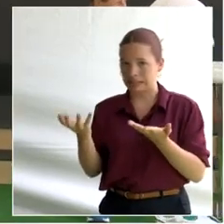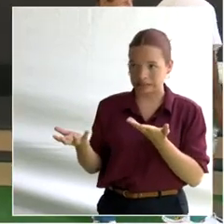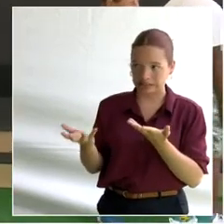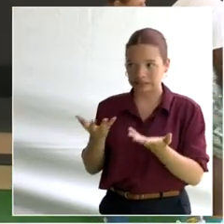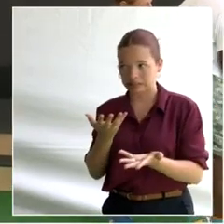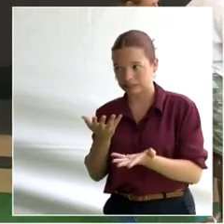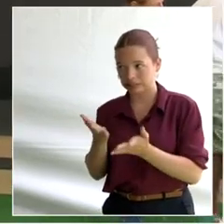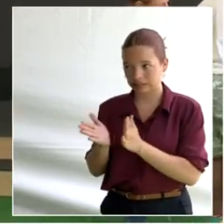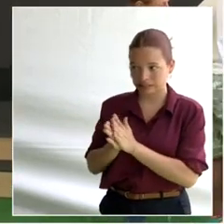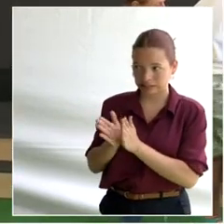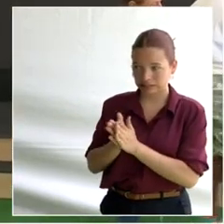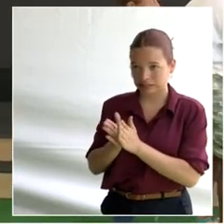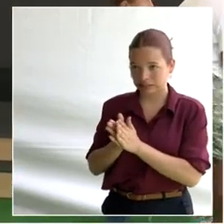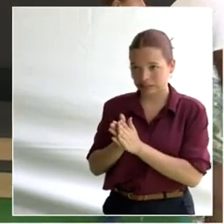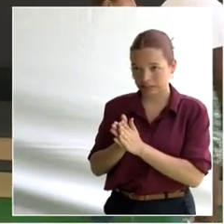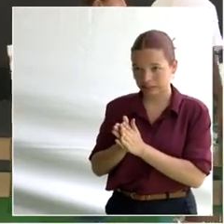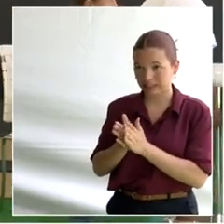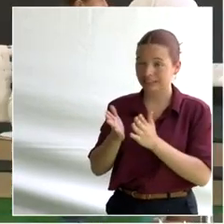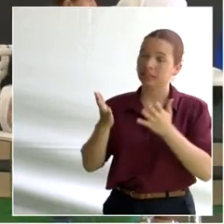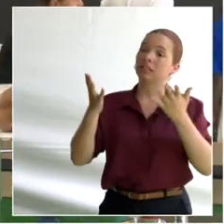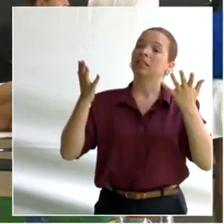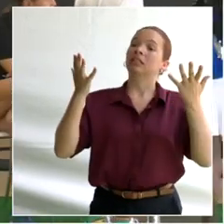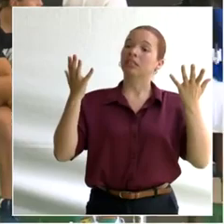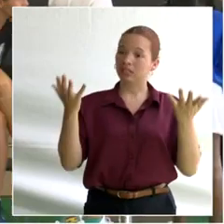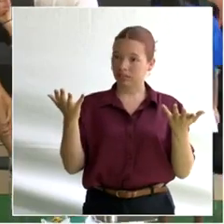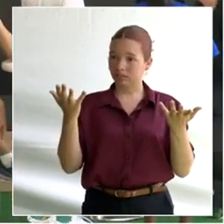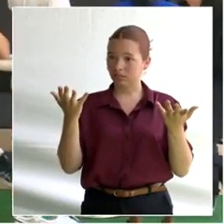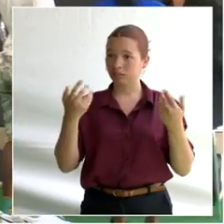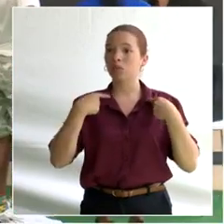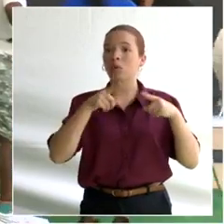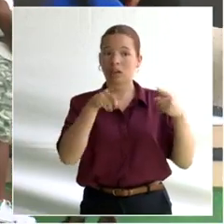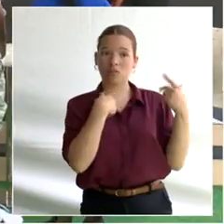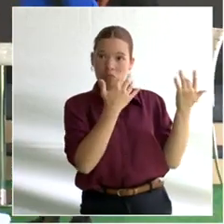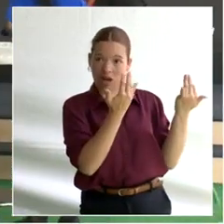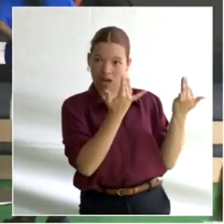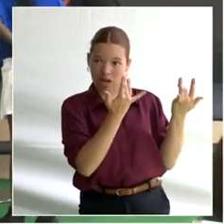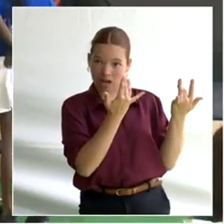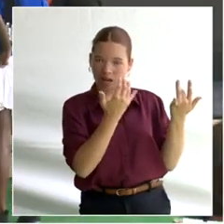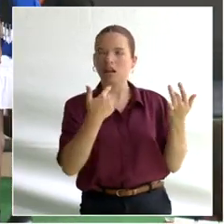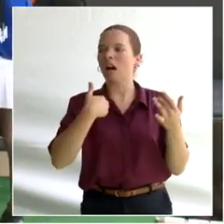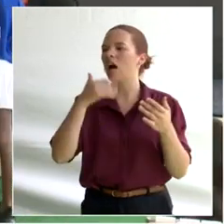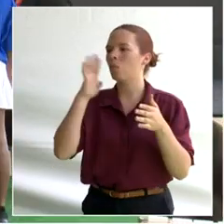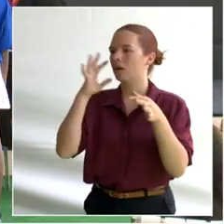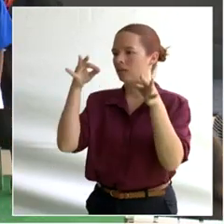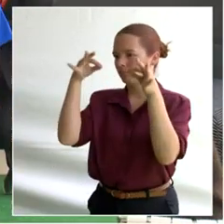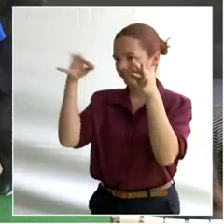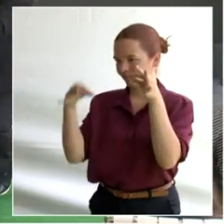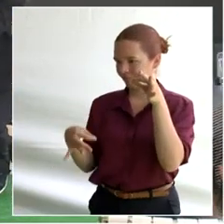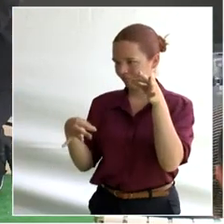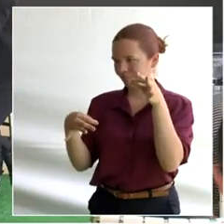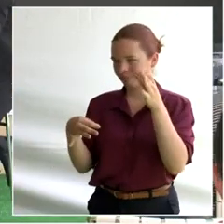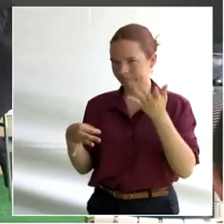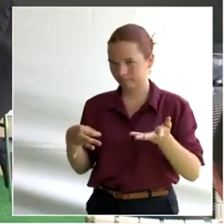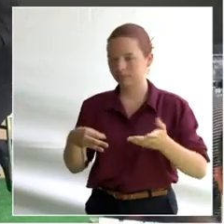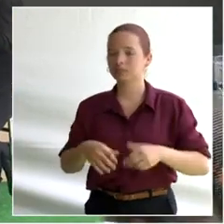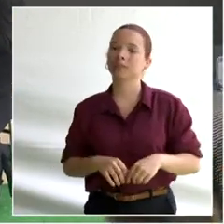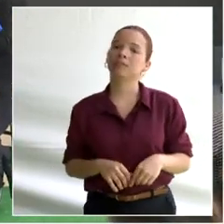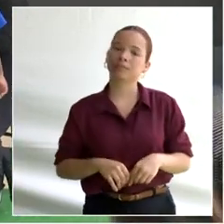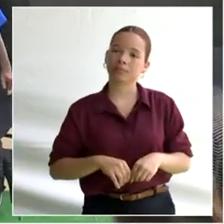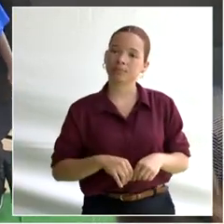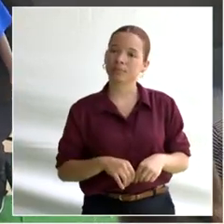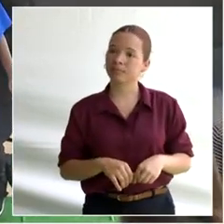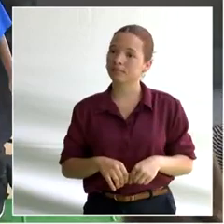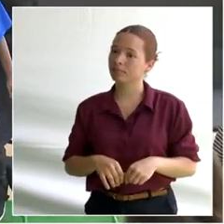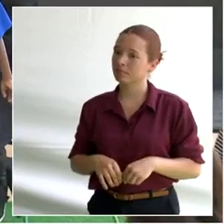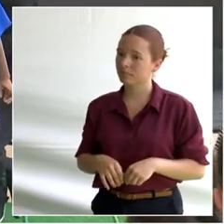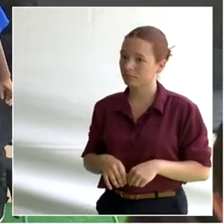Yes, so while the screen comes back, I'm going to explain what we're going to do next. As I said, we will have a player that is protected